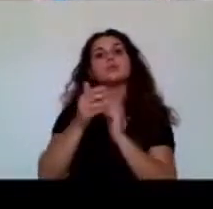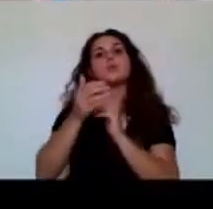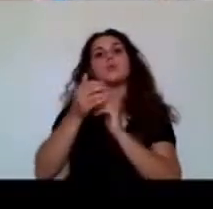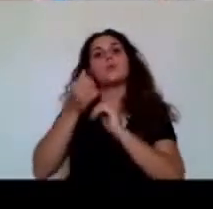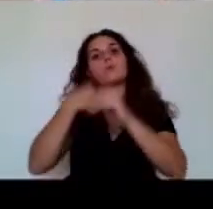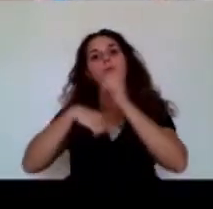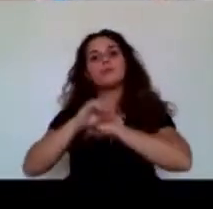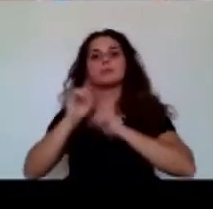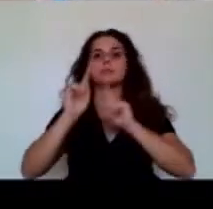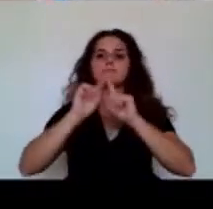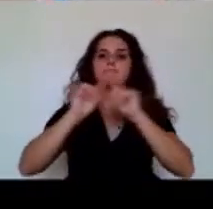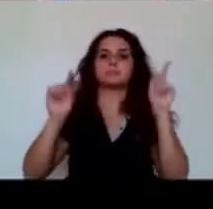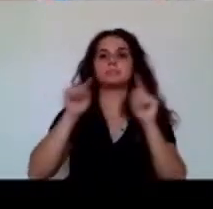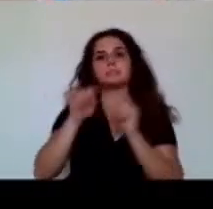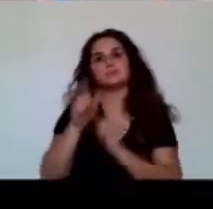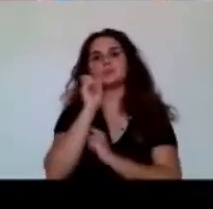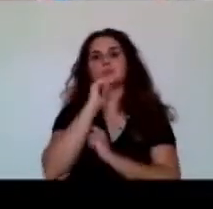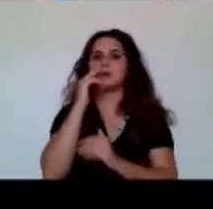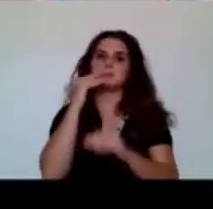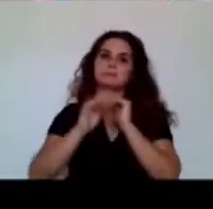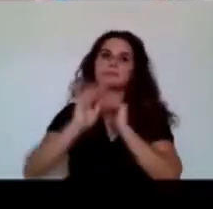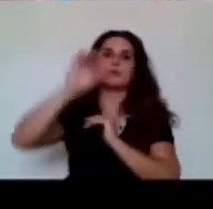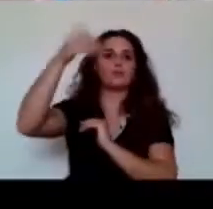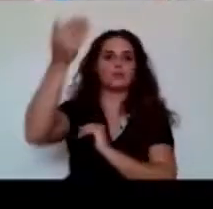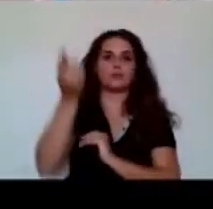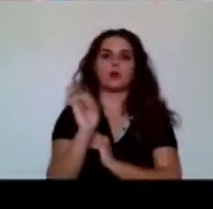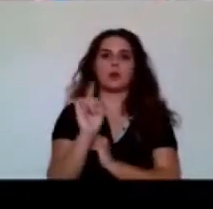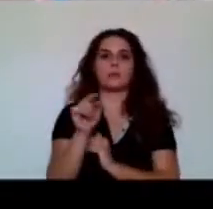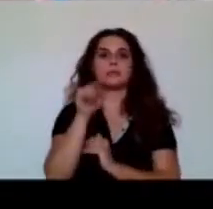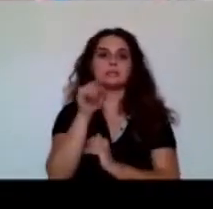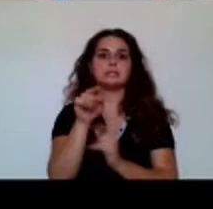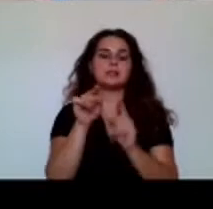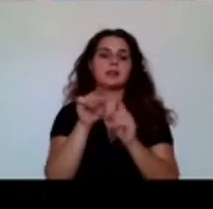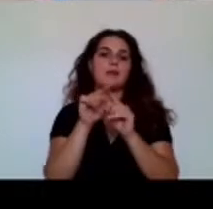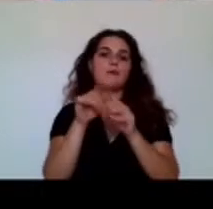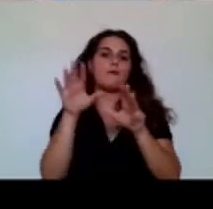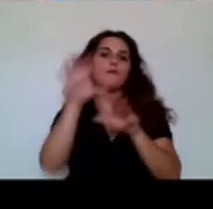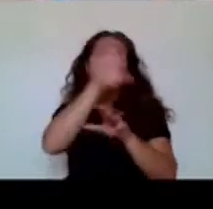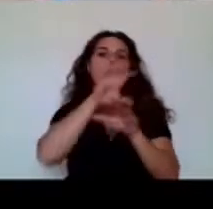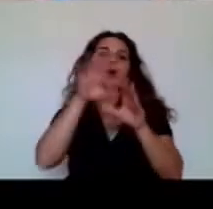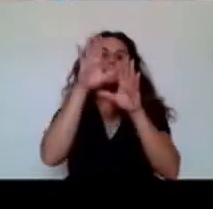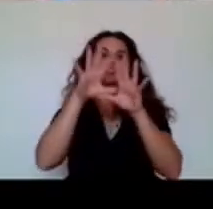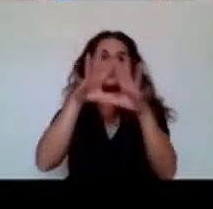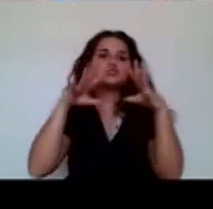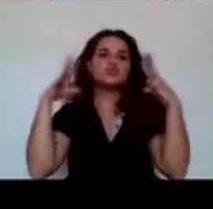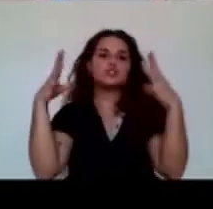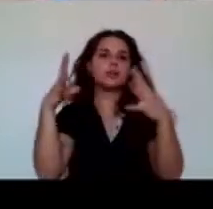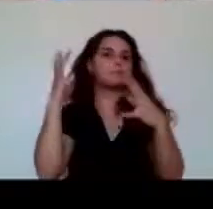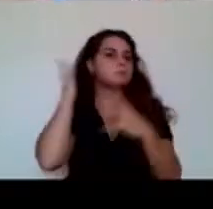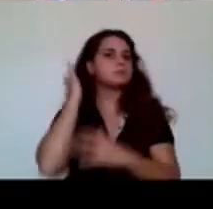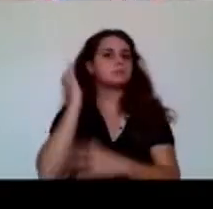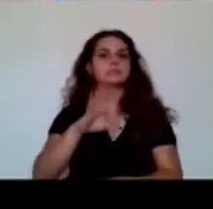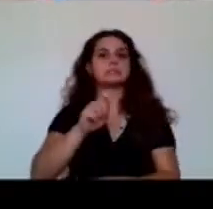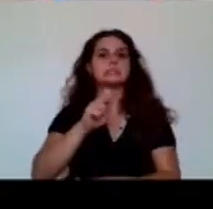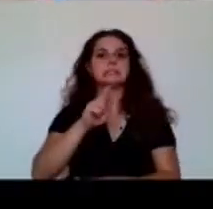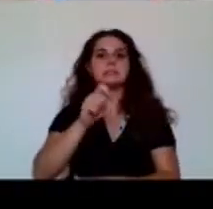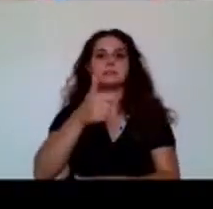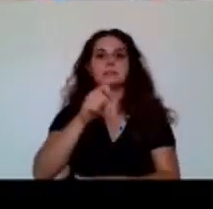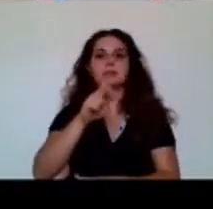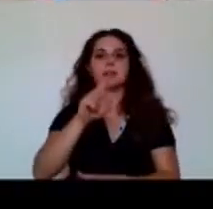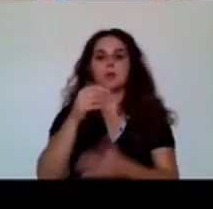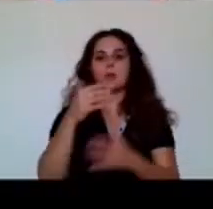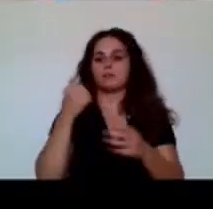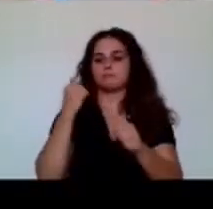less likely to happen in the future. And this is a general way that we think the cerebellum is continuously